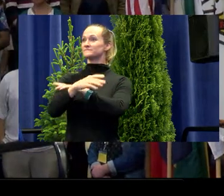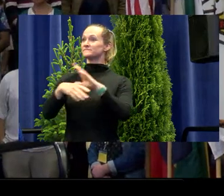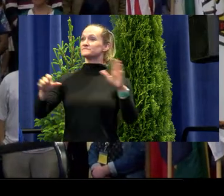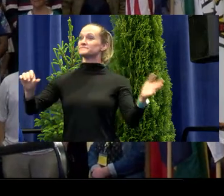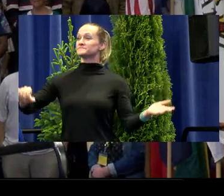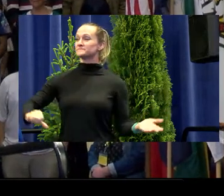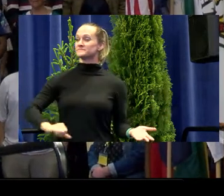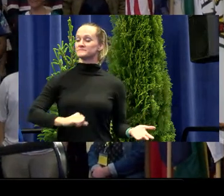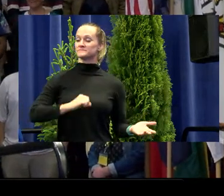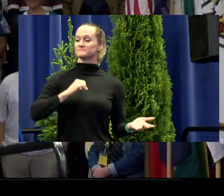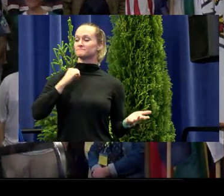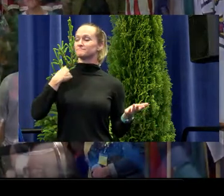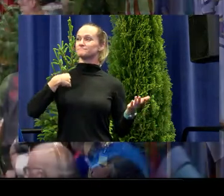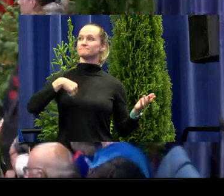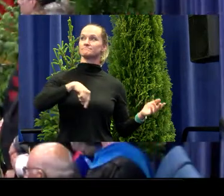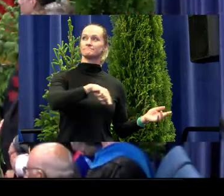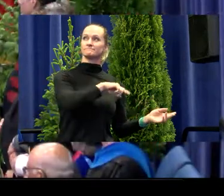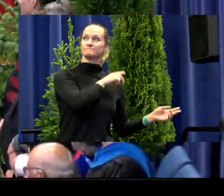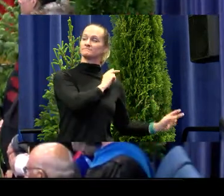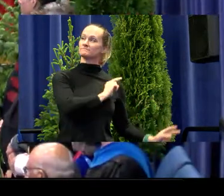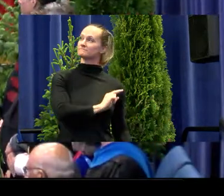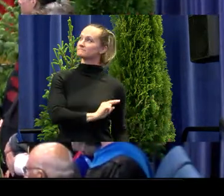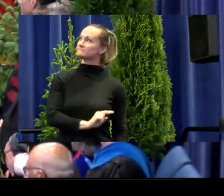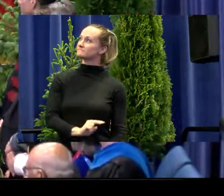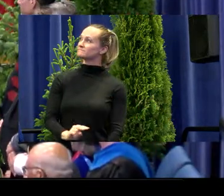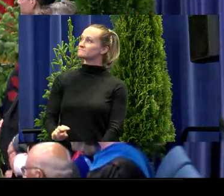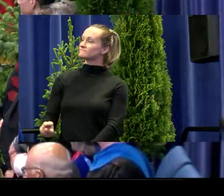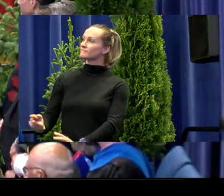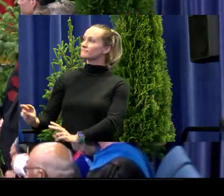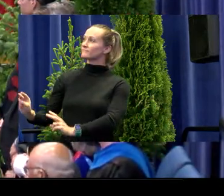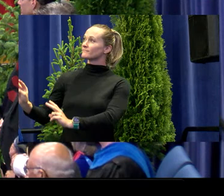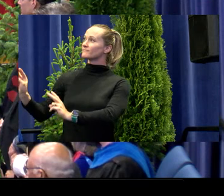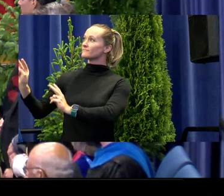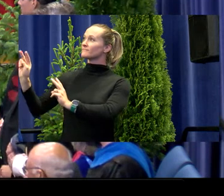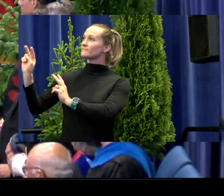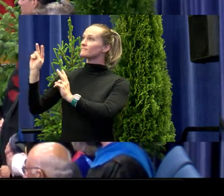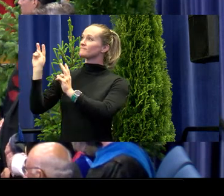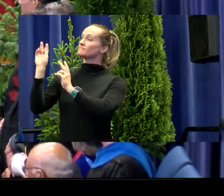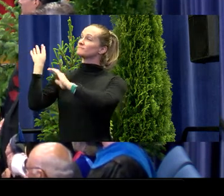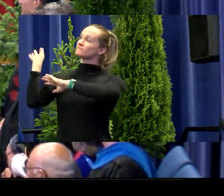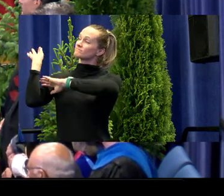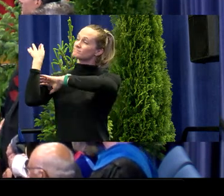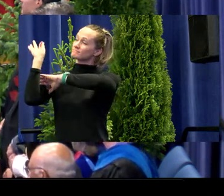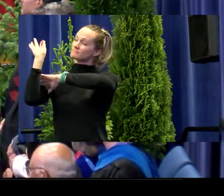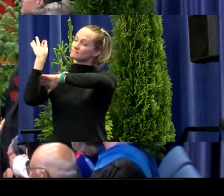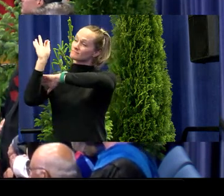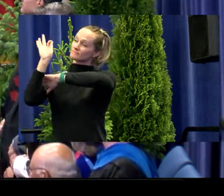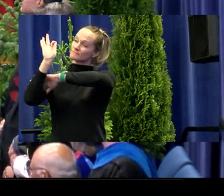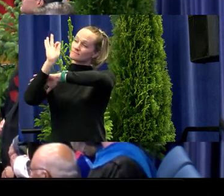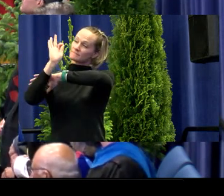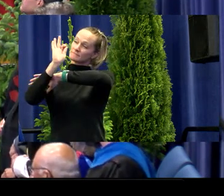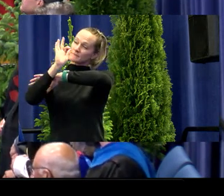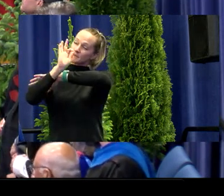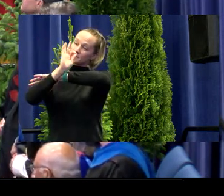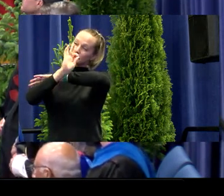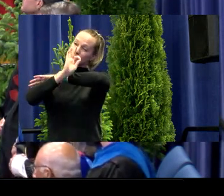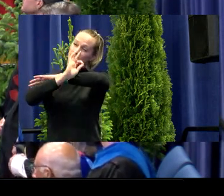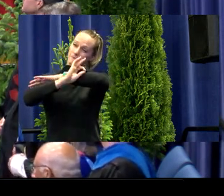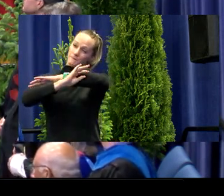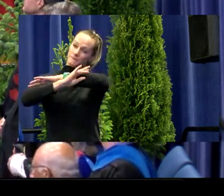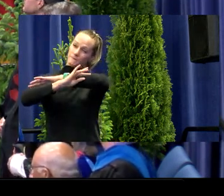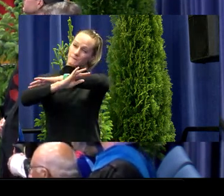light what so proudly we hailed at the twilight's